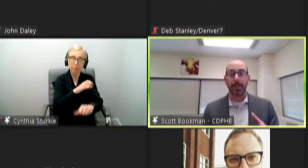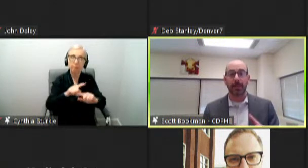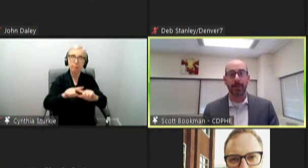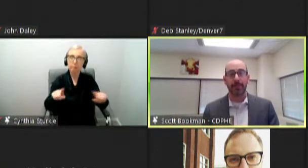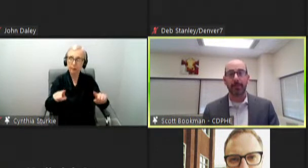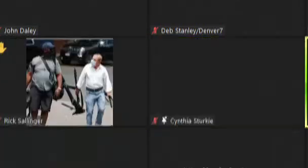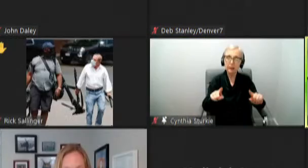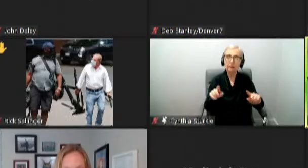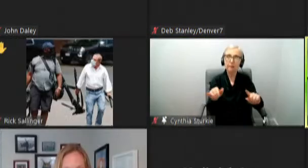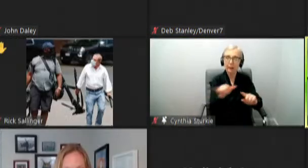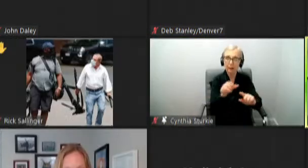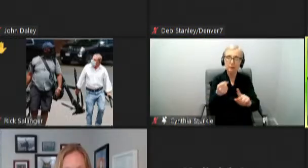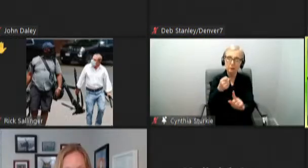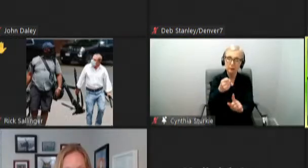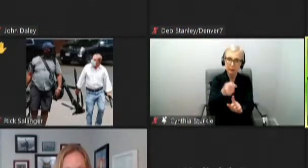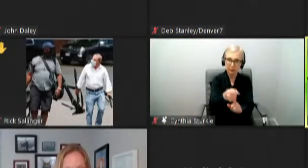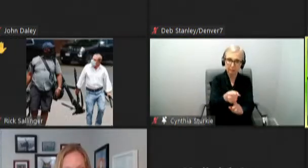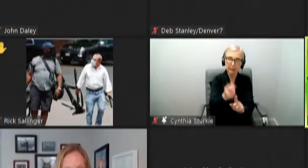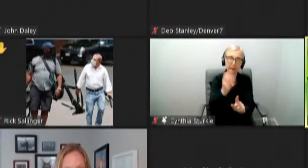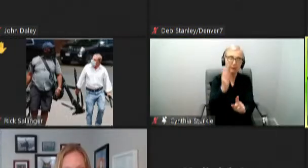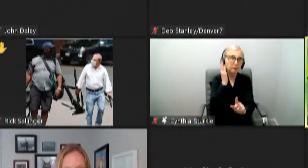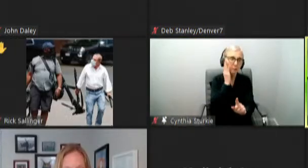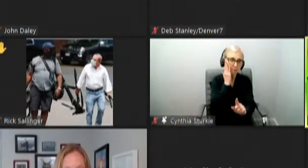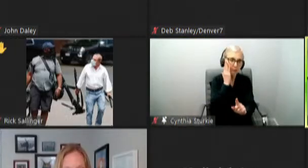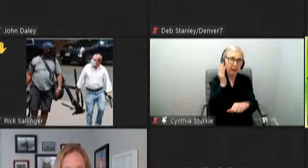that does also have an impact on that bed availability.